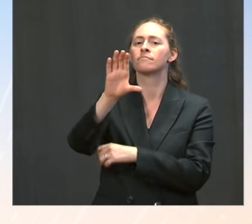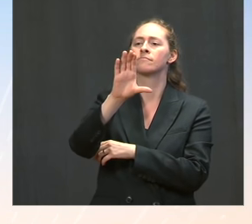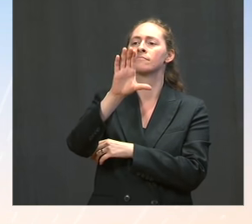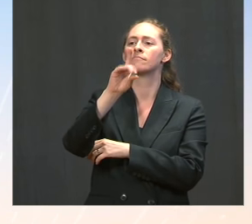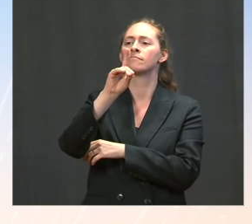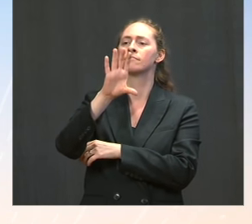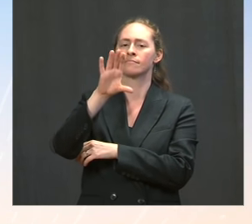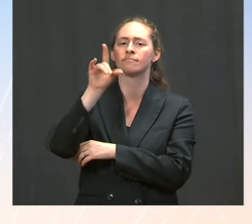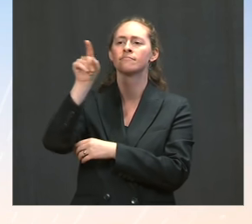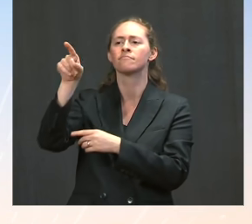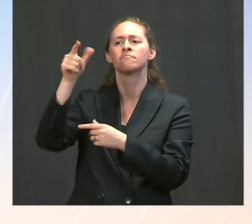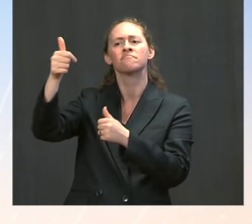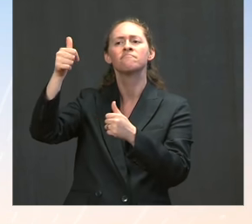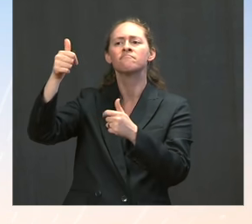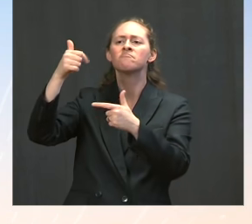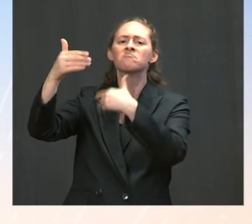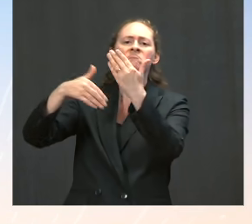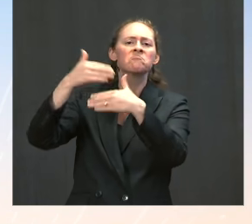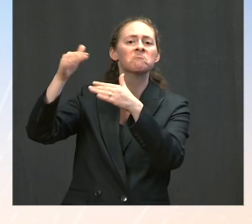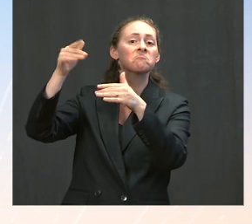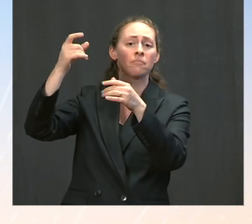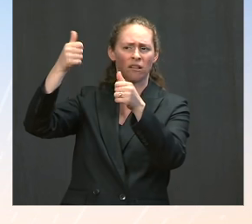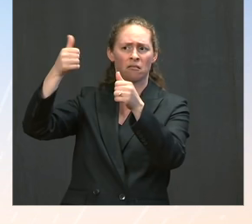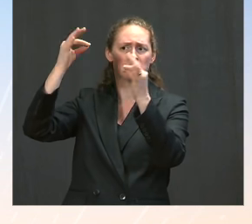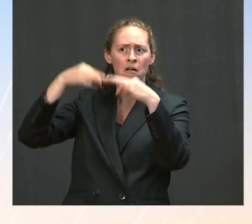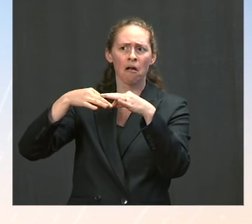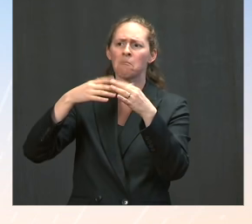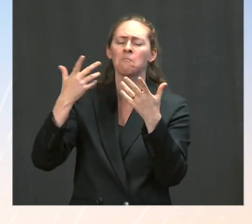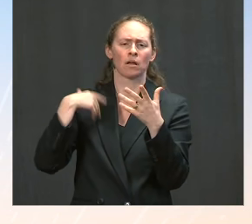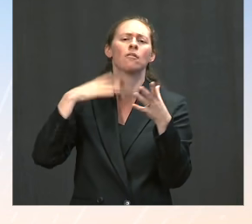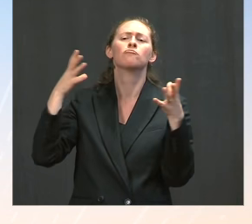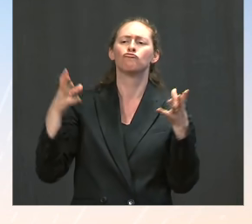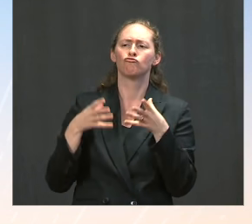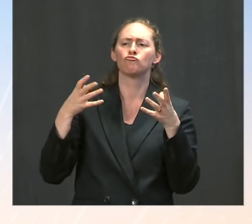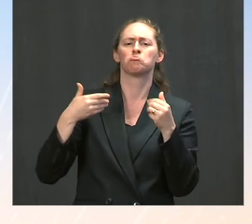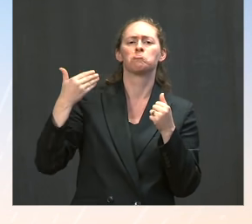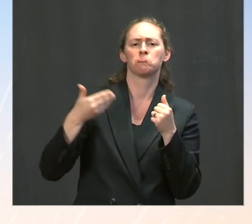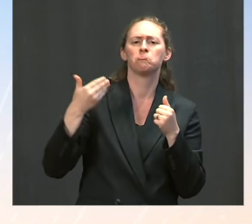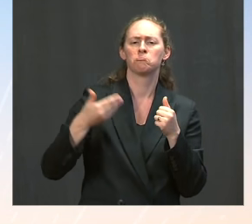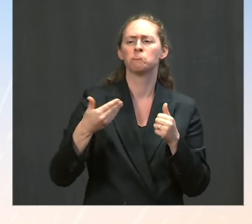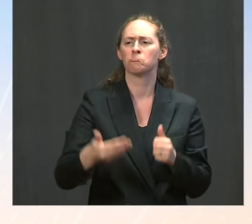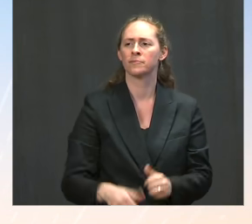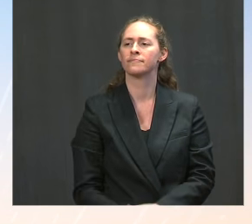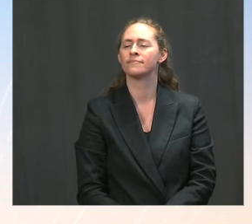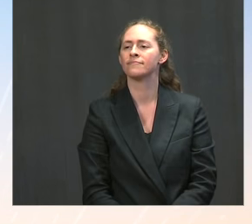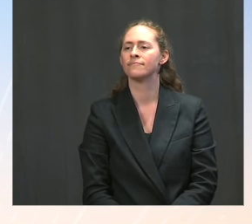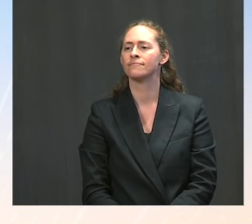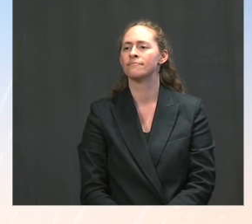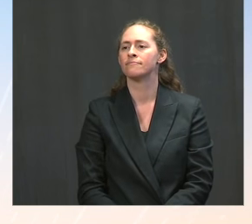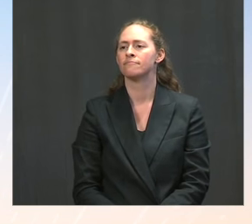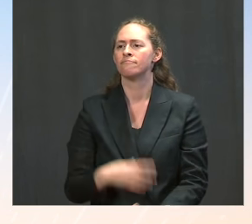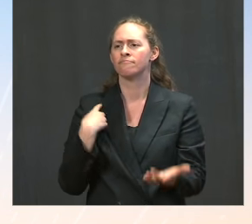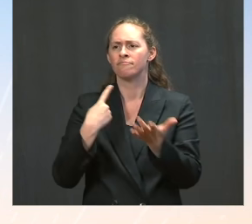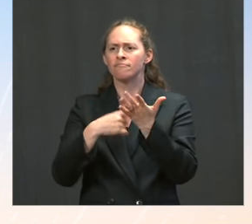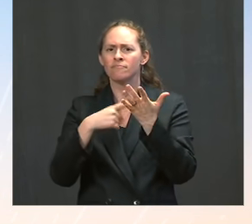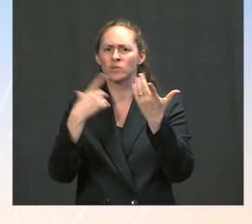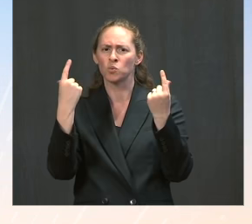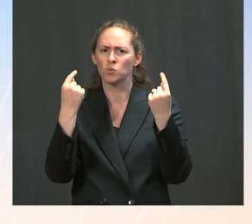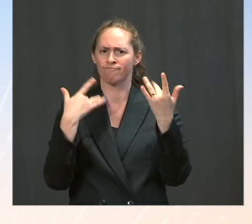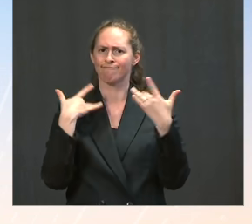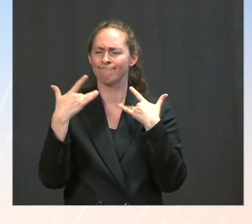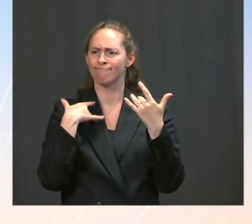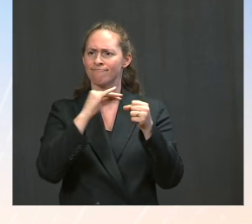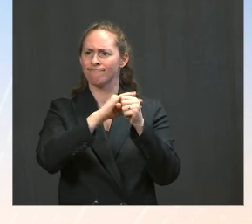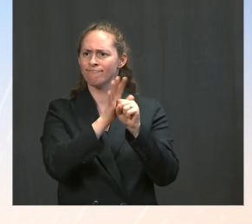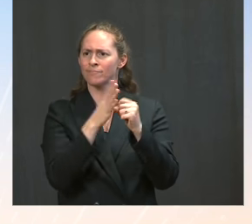have regular meetings with our public health officials, including the CDC, about how to continue to address the virus. That shouldn't surprise